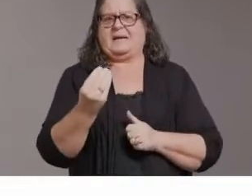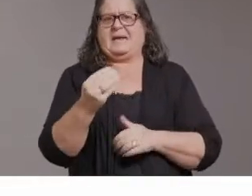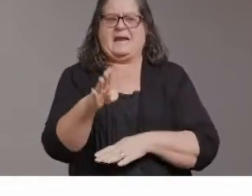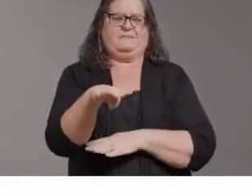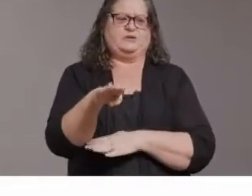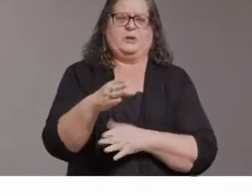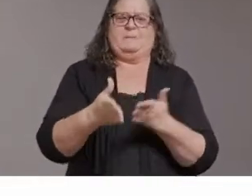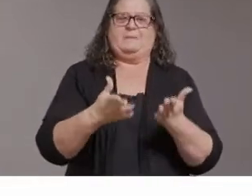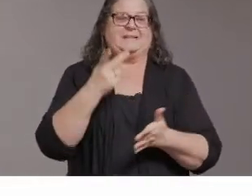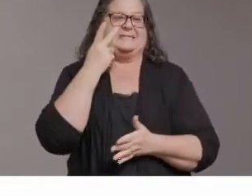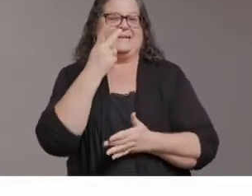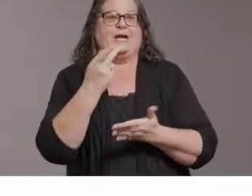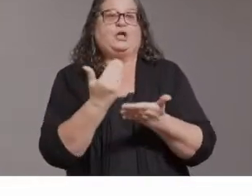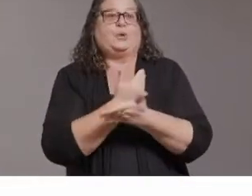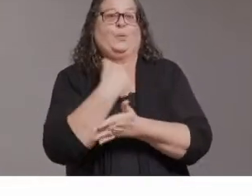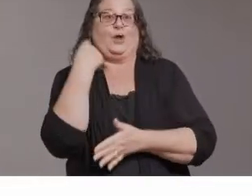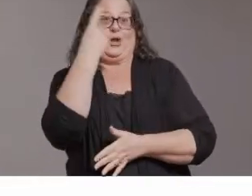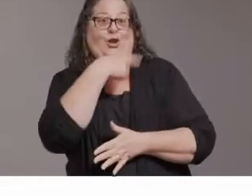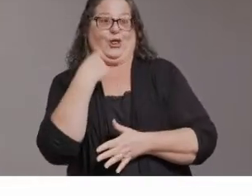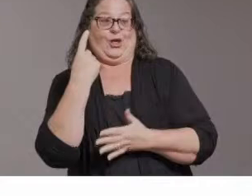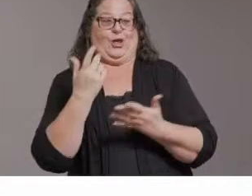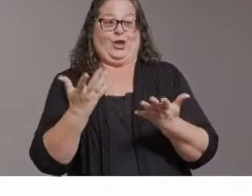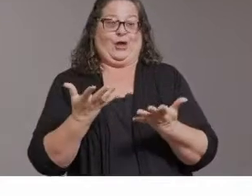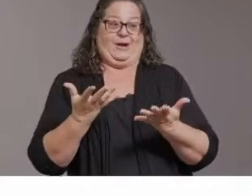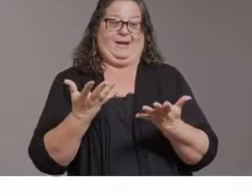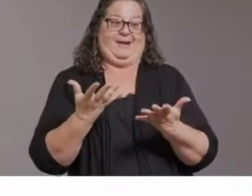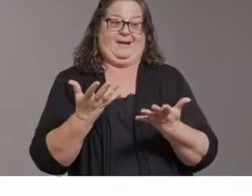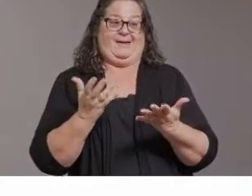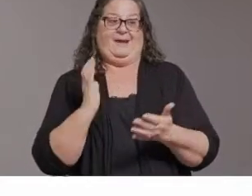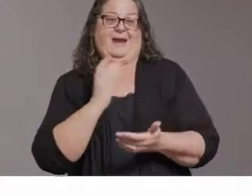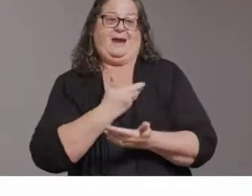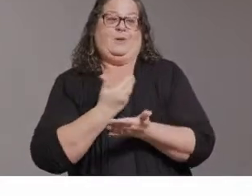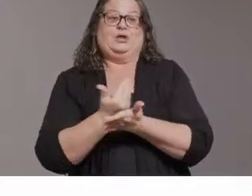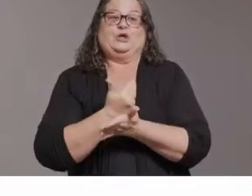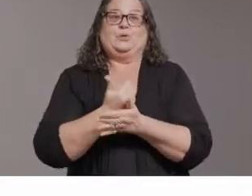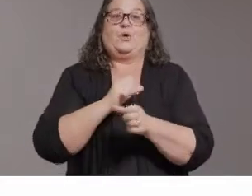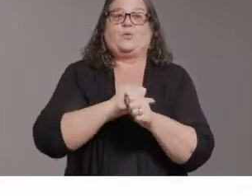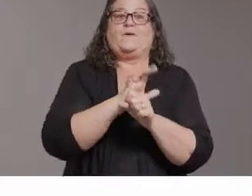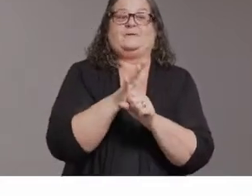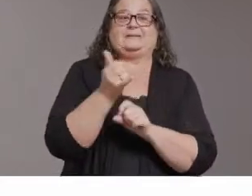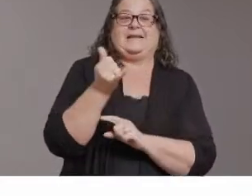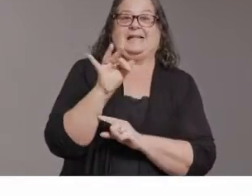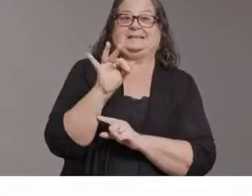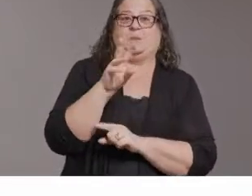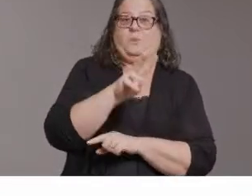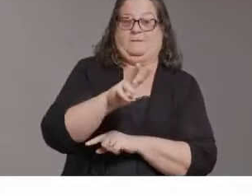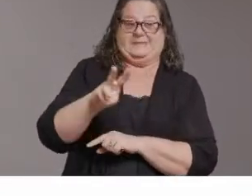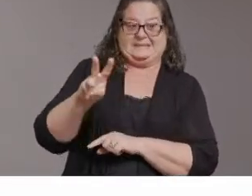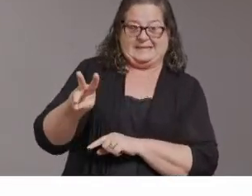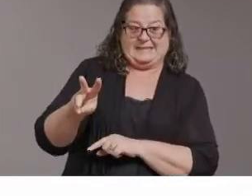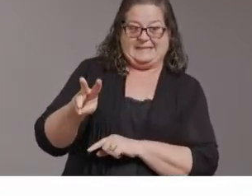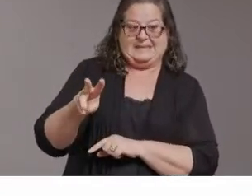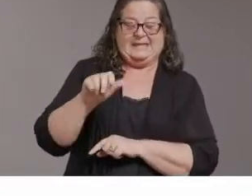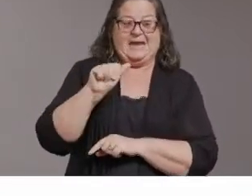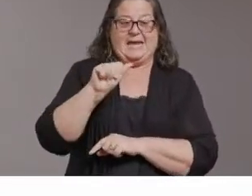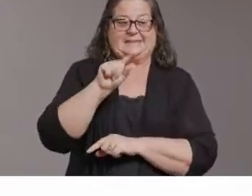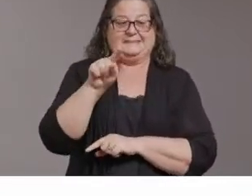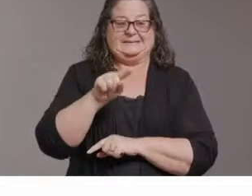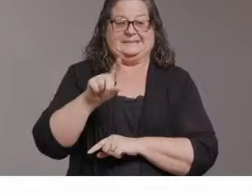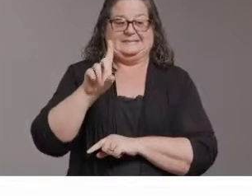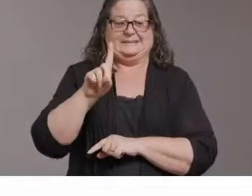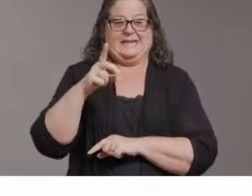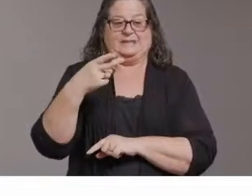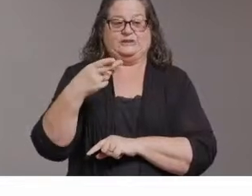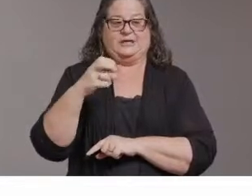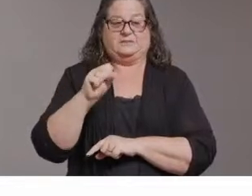new look and feel to our COVID-19 webpage at azdhs.gov. We're very excited. We've